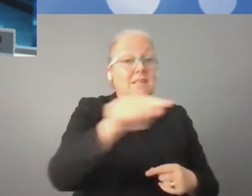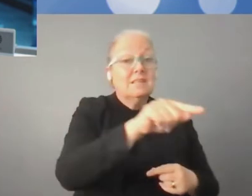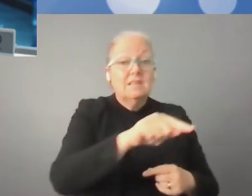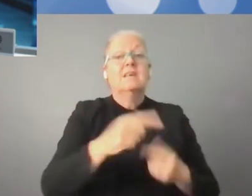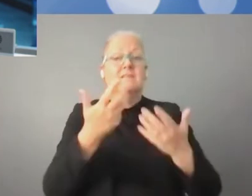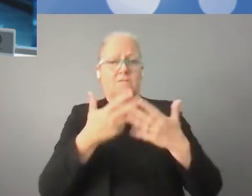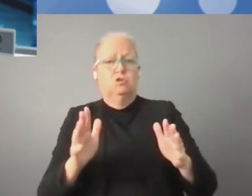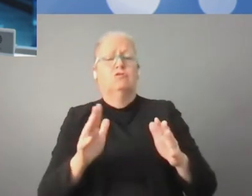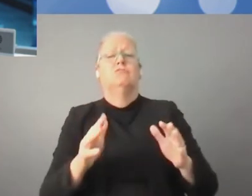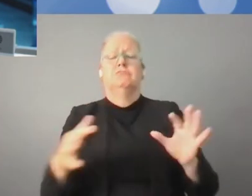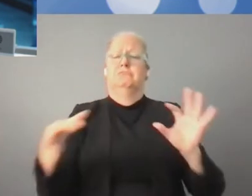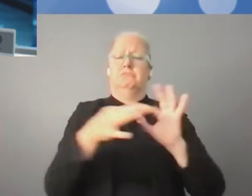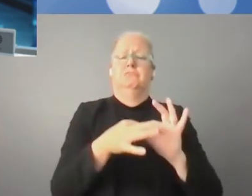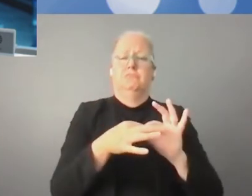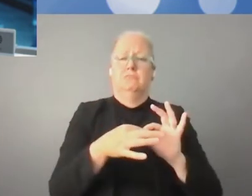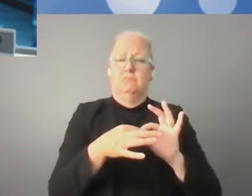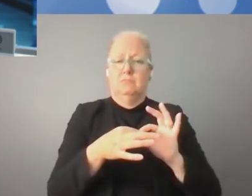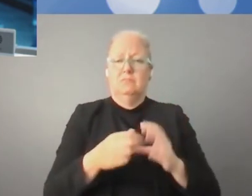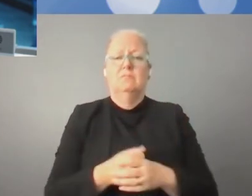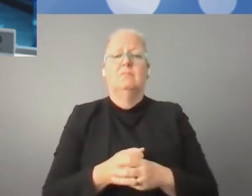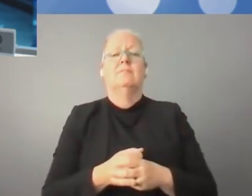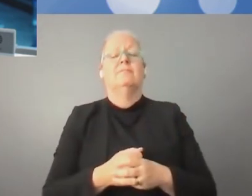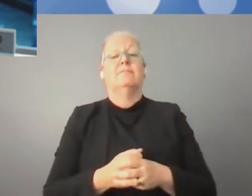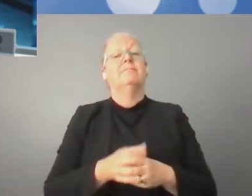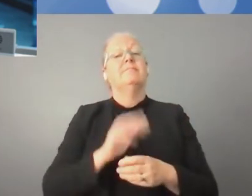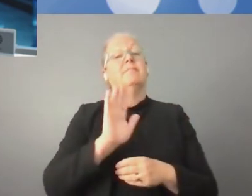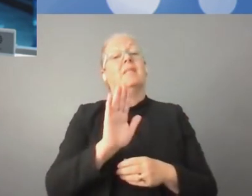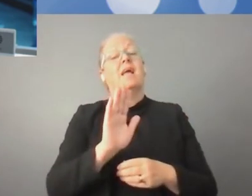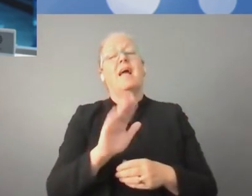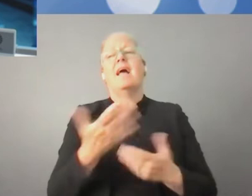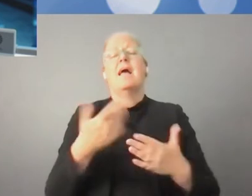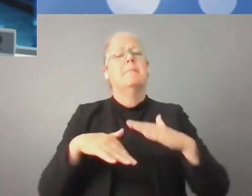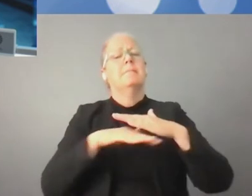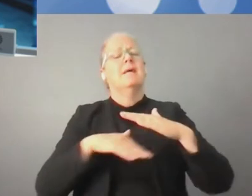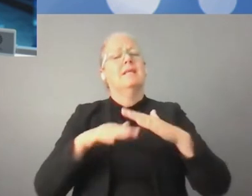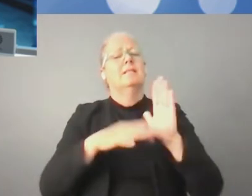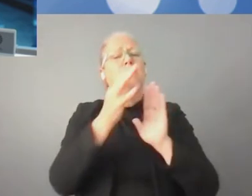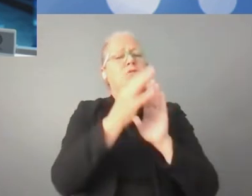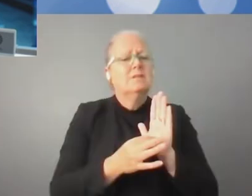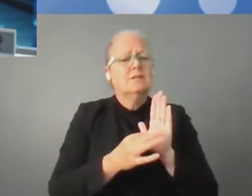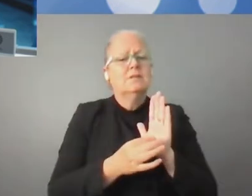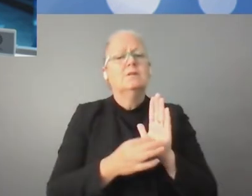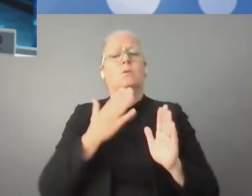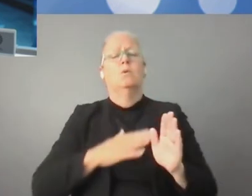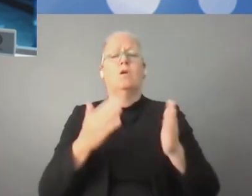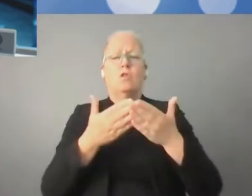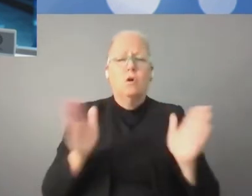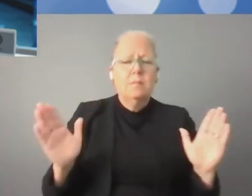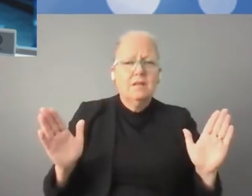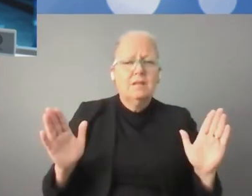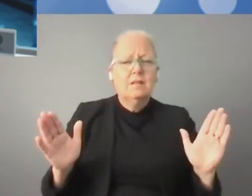the court formulates the basic principle of ai use transparency trustworthiness